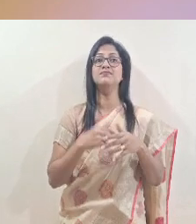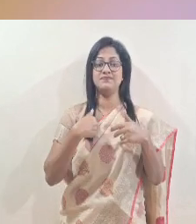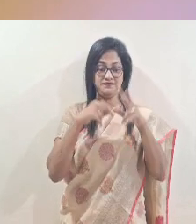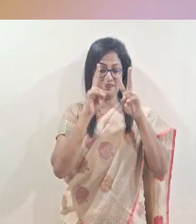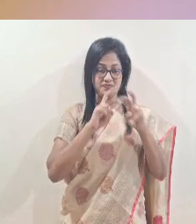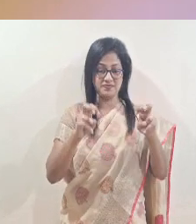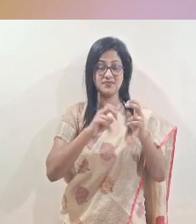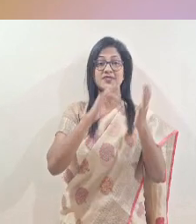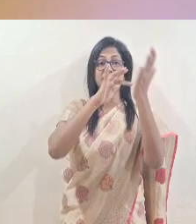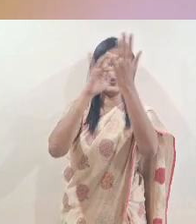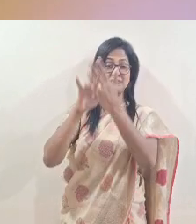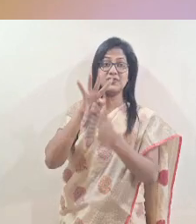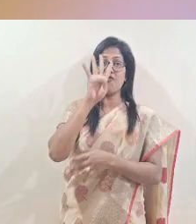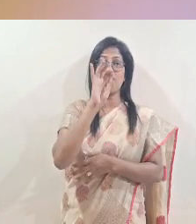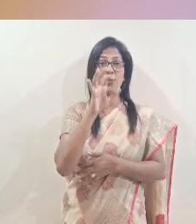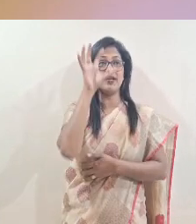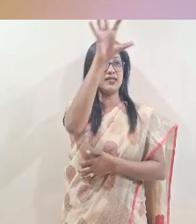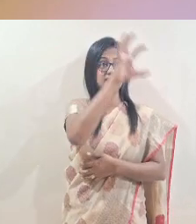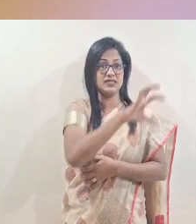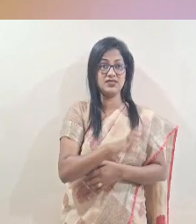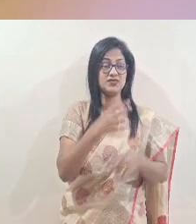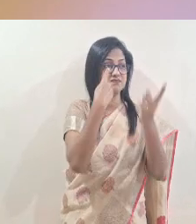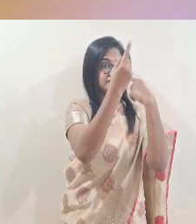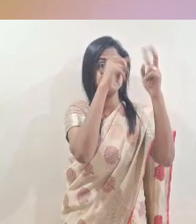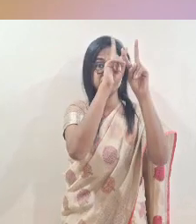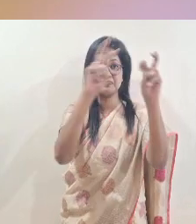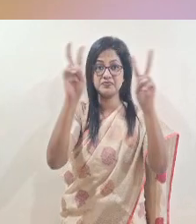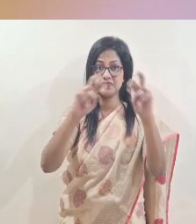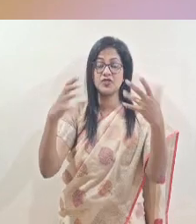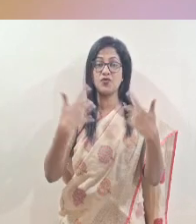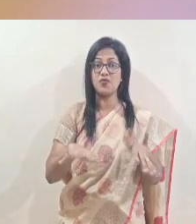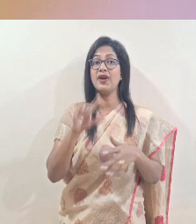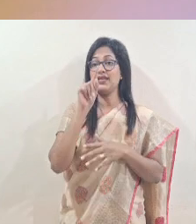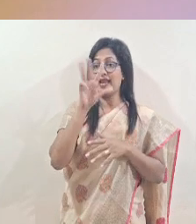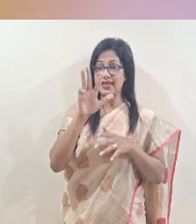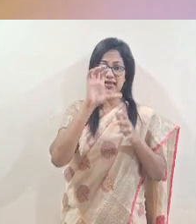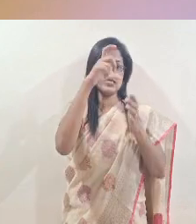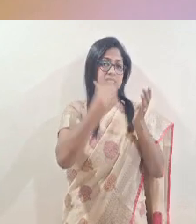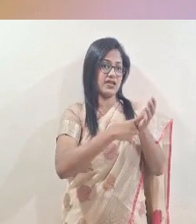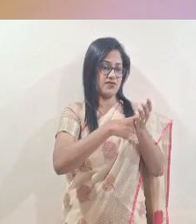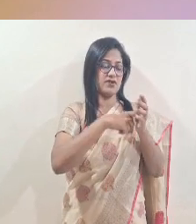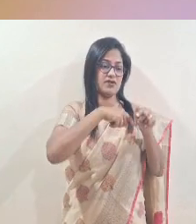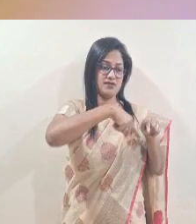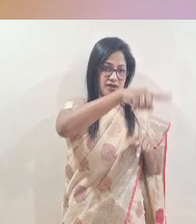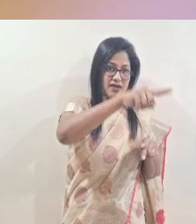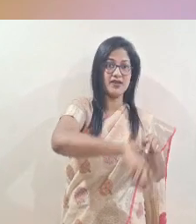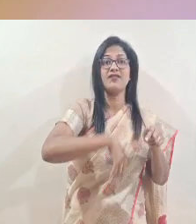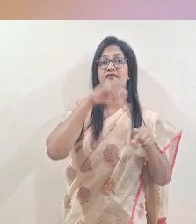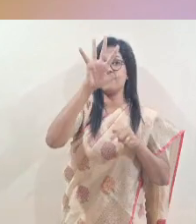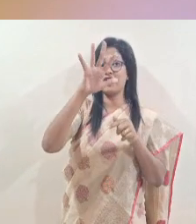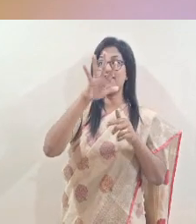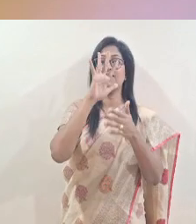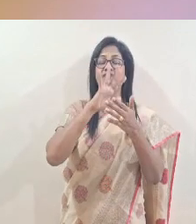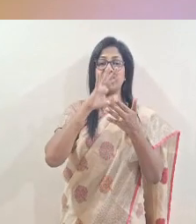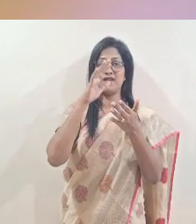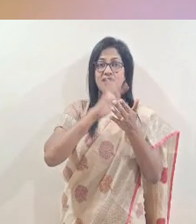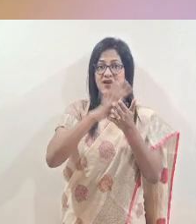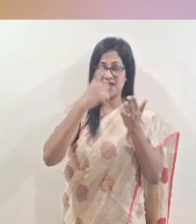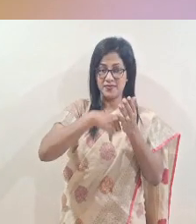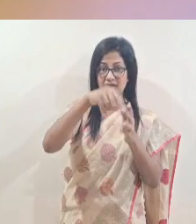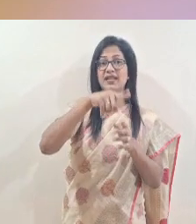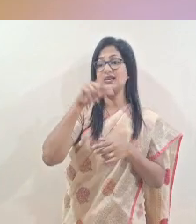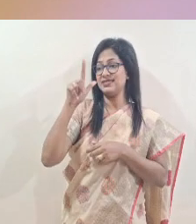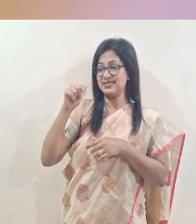was conducted across 40 stations, out of which 19 were on the central line, 5 were on the harbour line, and 16 are on the western